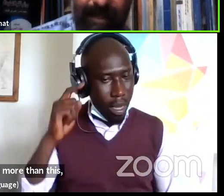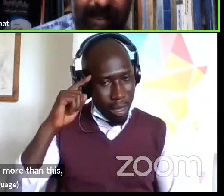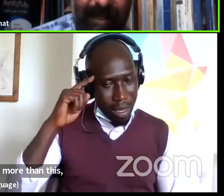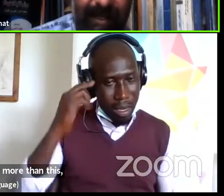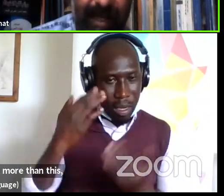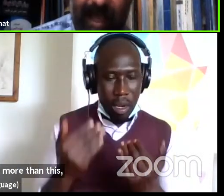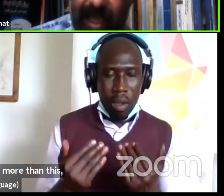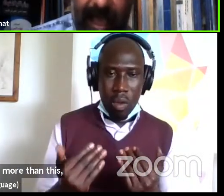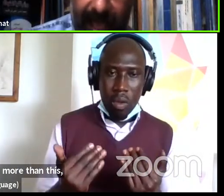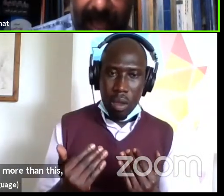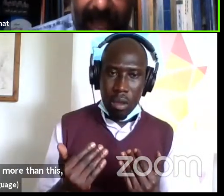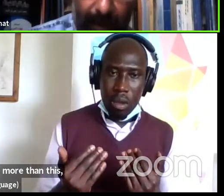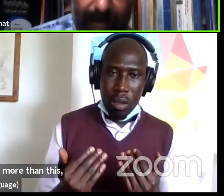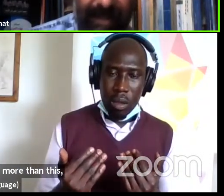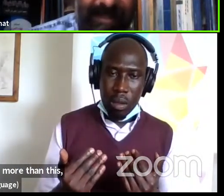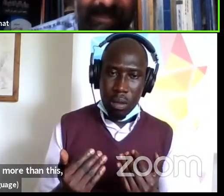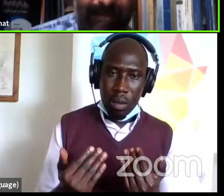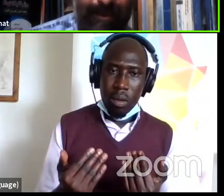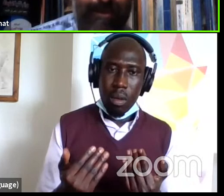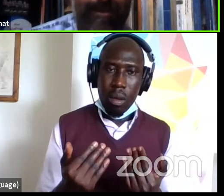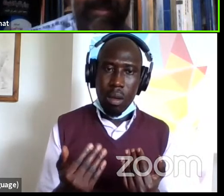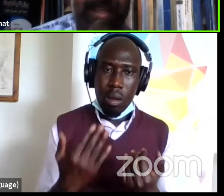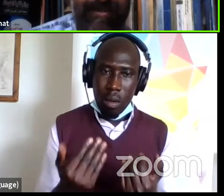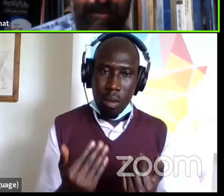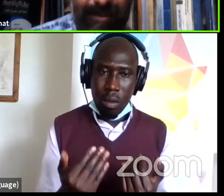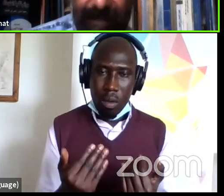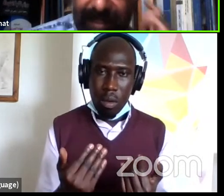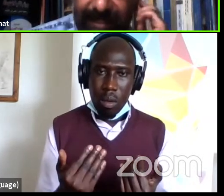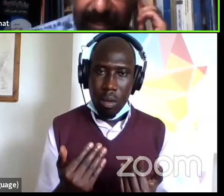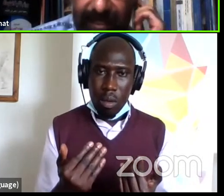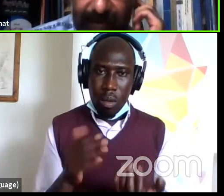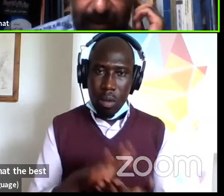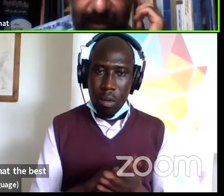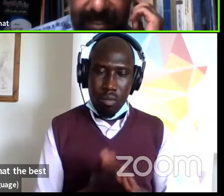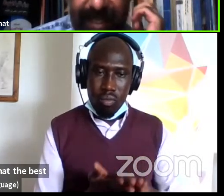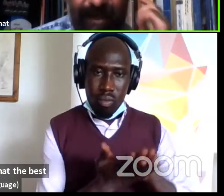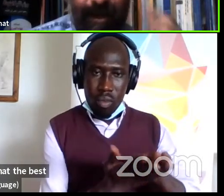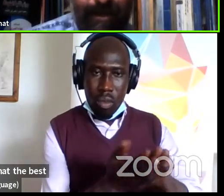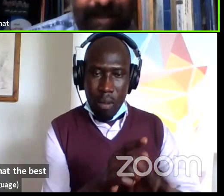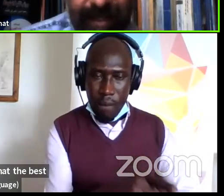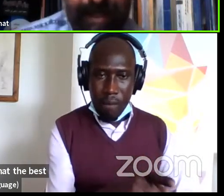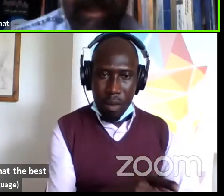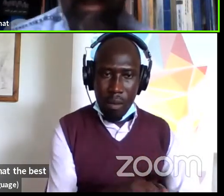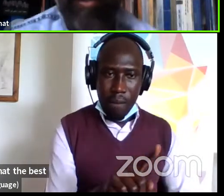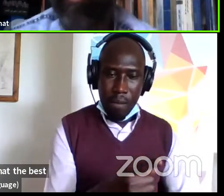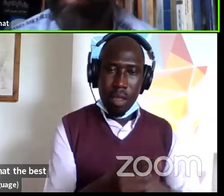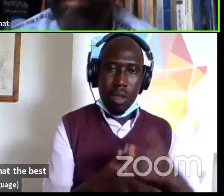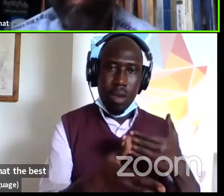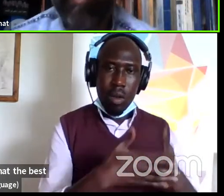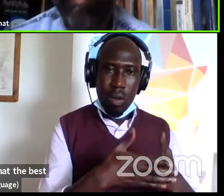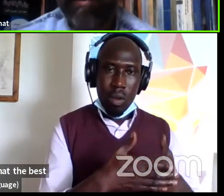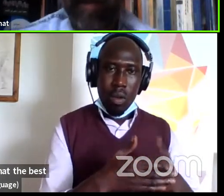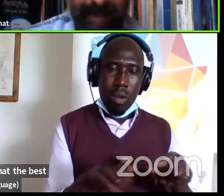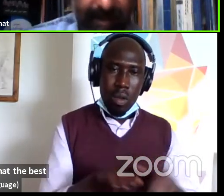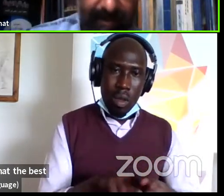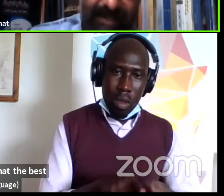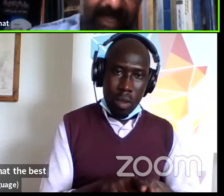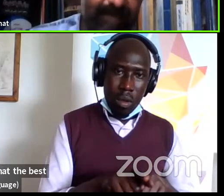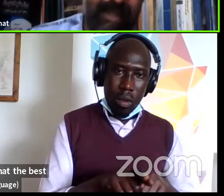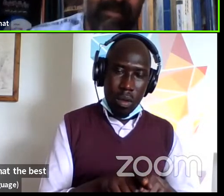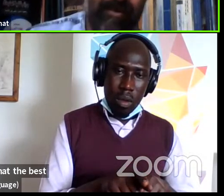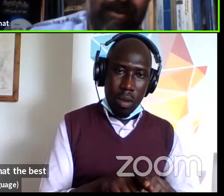now I will pass the floor to the princess for the closing or the